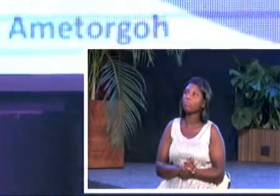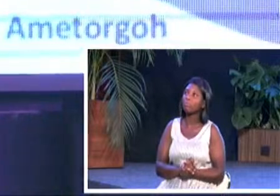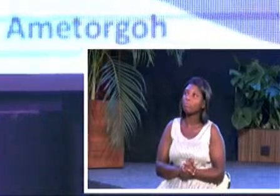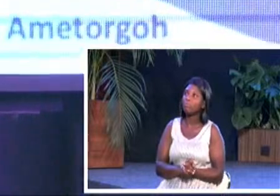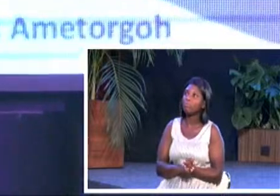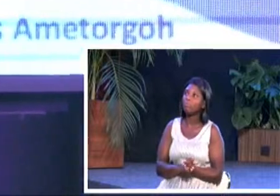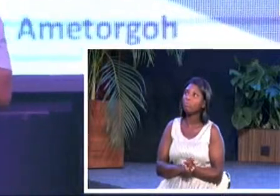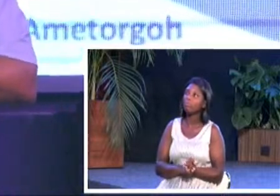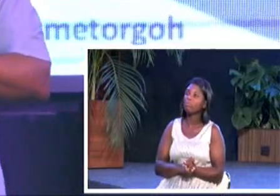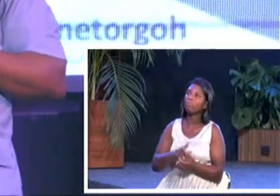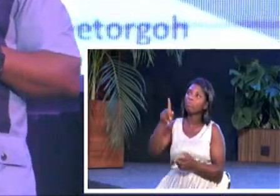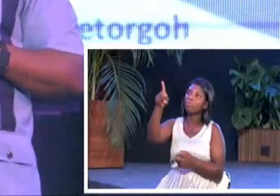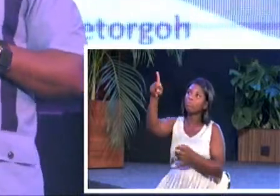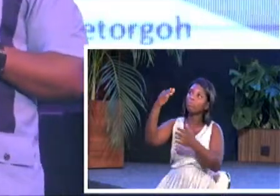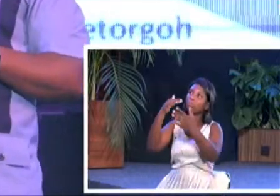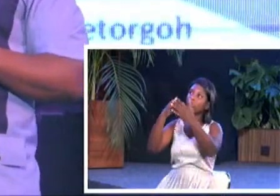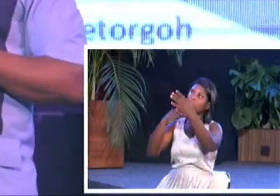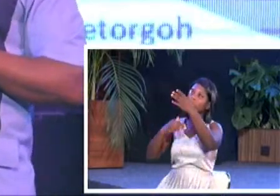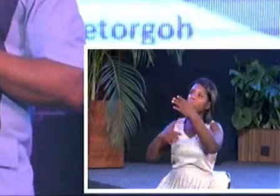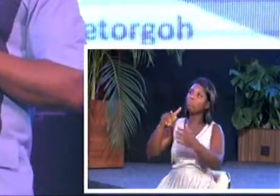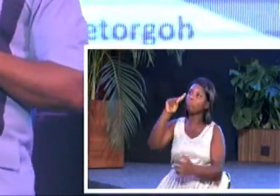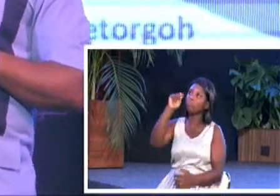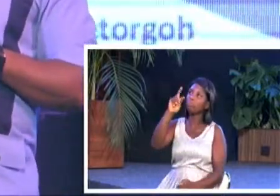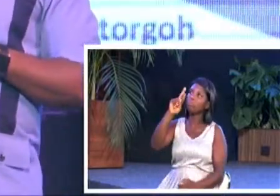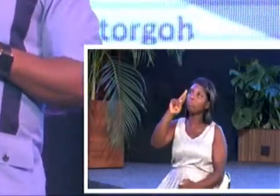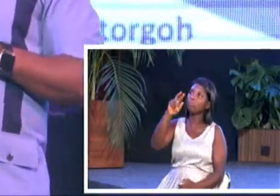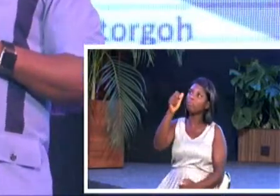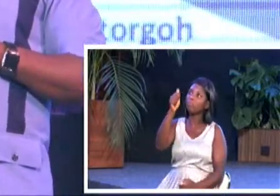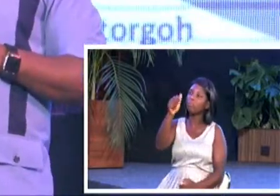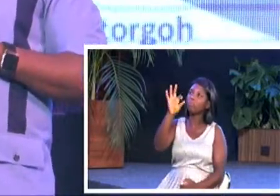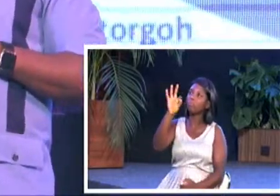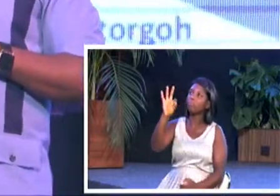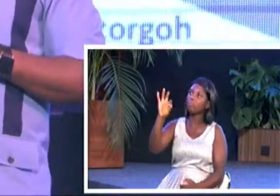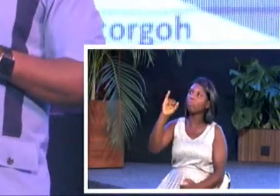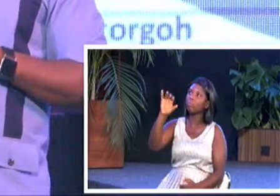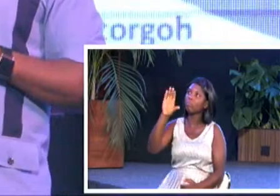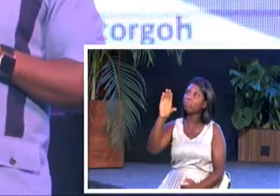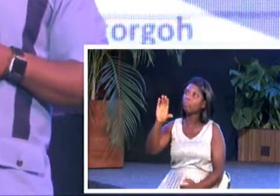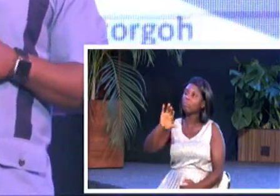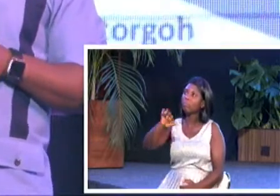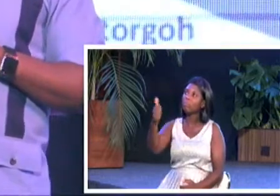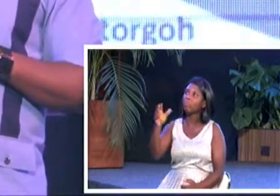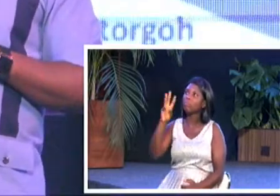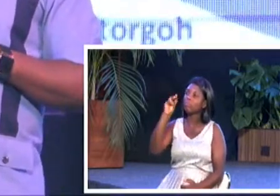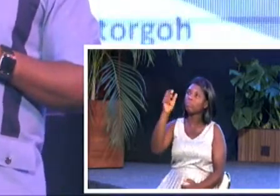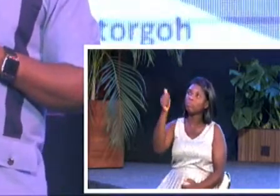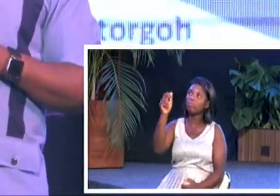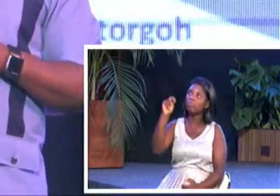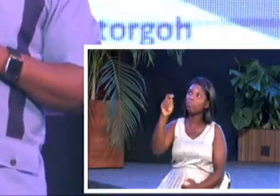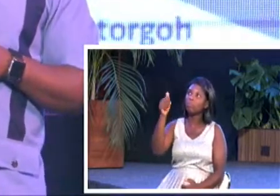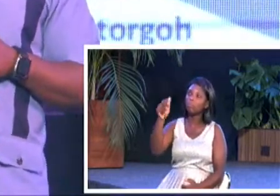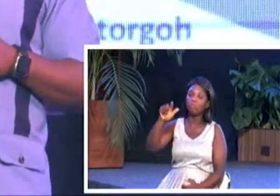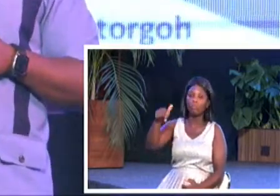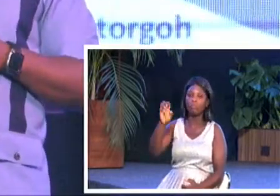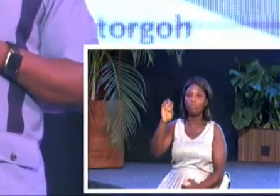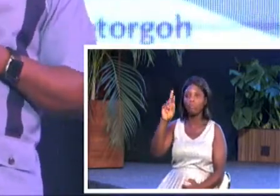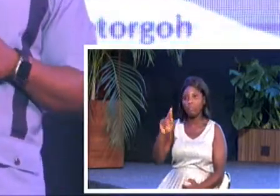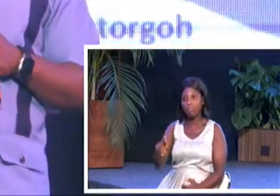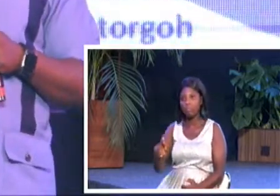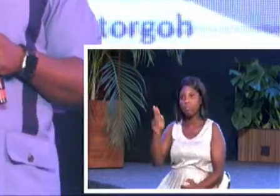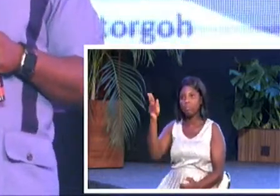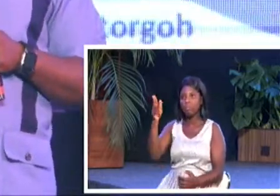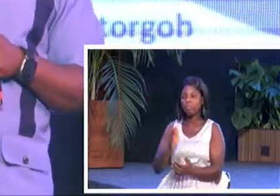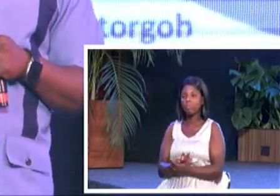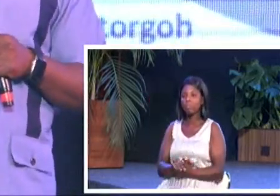traffic managers, are people who make sure that when you design the website, people know about it. So they make sure they point people